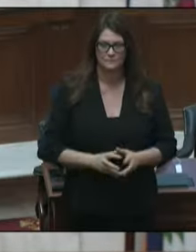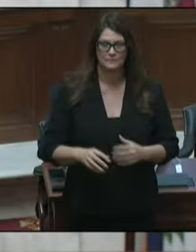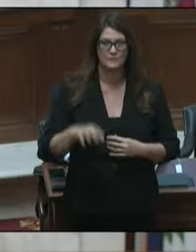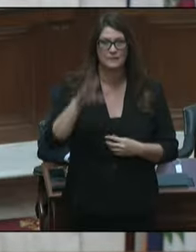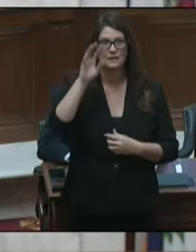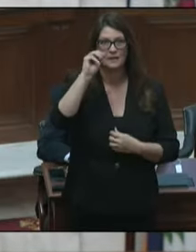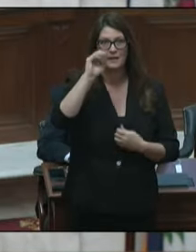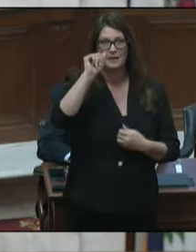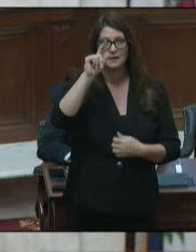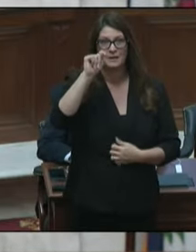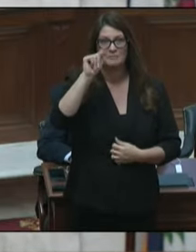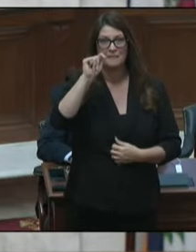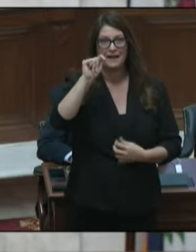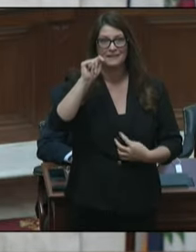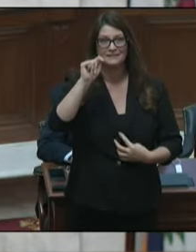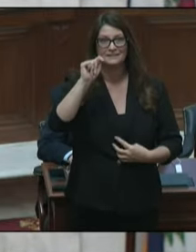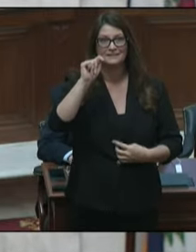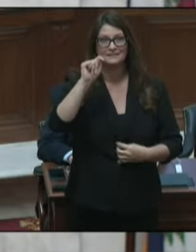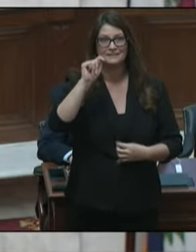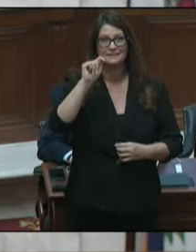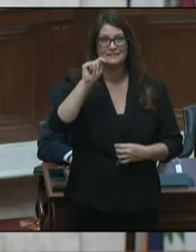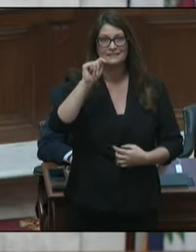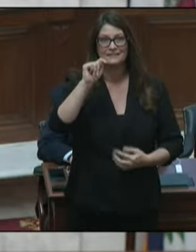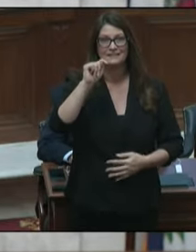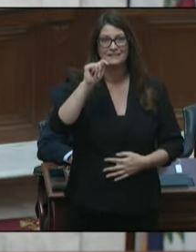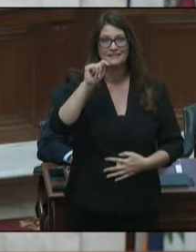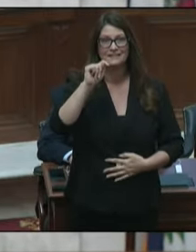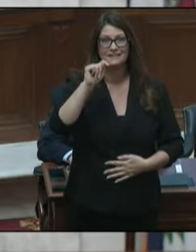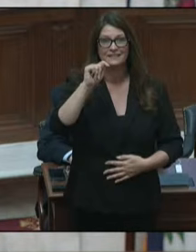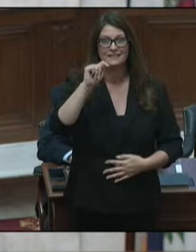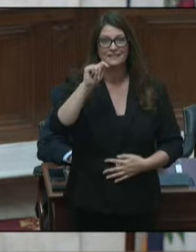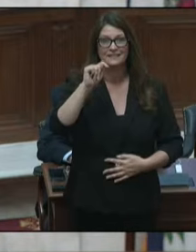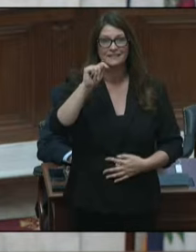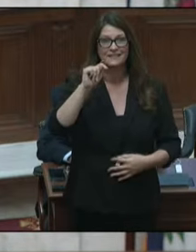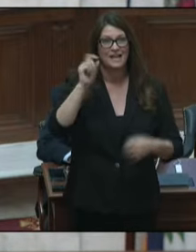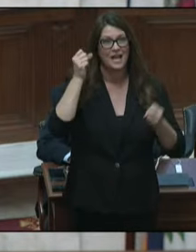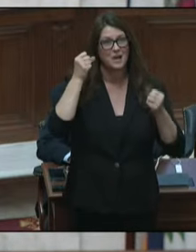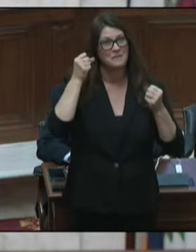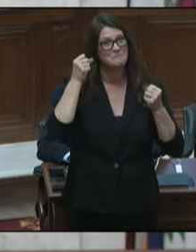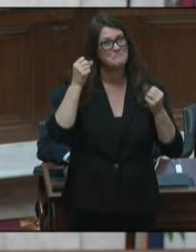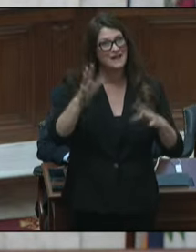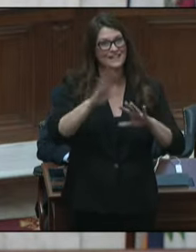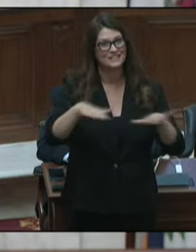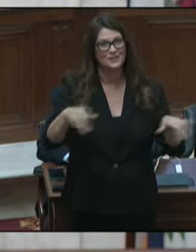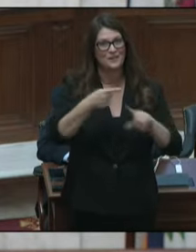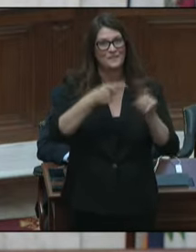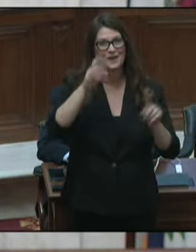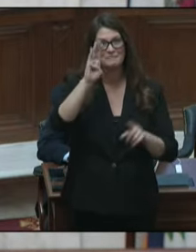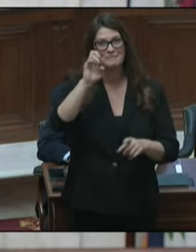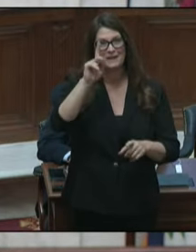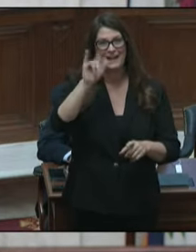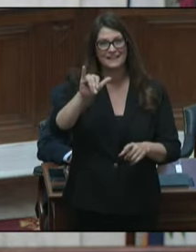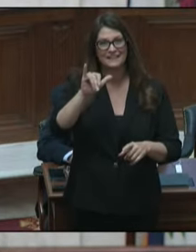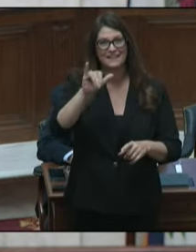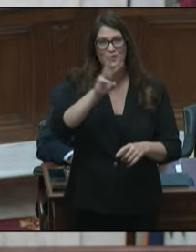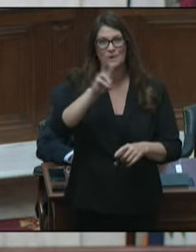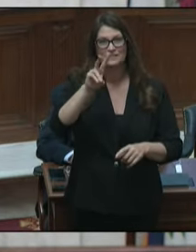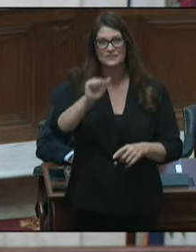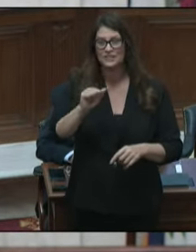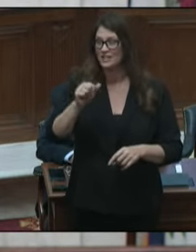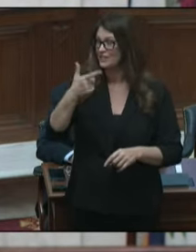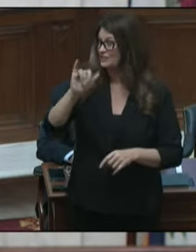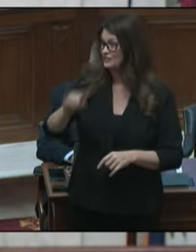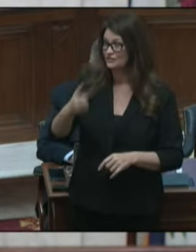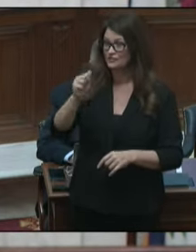Matt's team, a little ragtag bunch of kids from Beckley, West Virginia, Jay, one of them, my son right